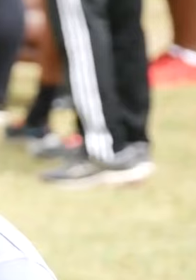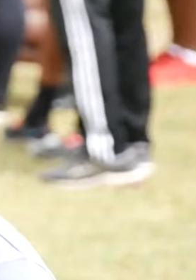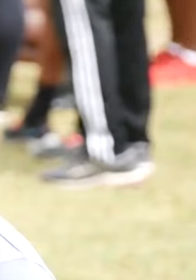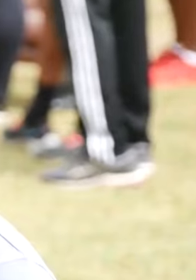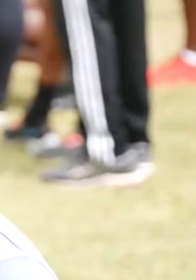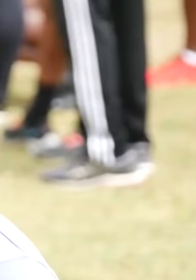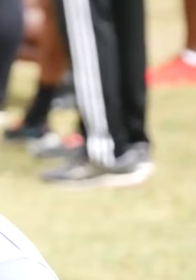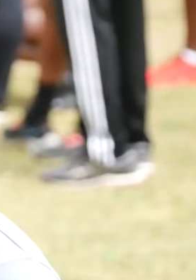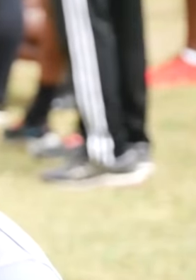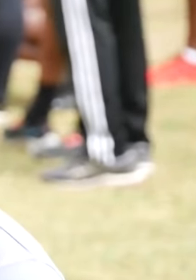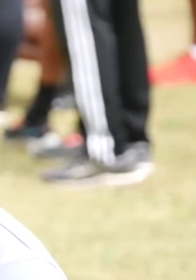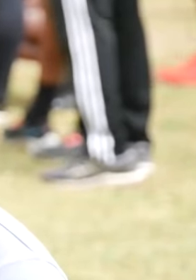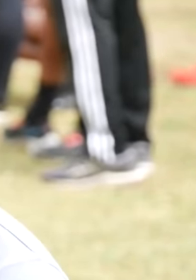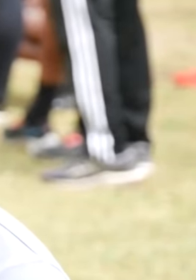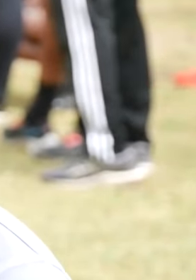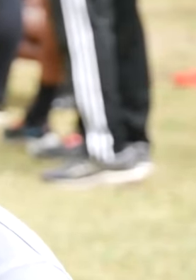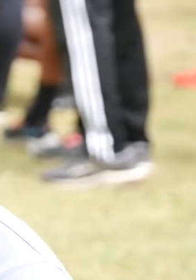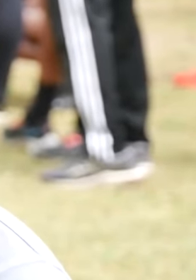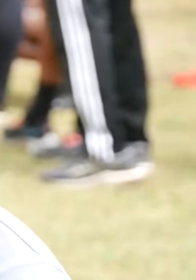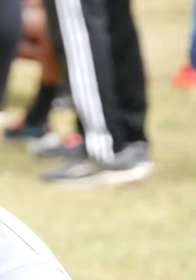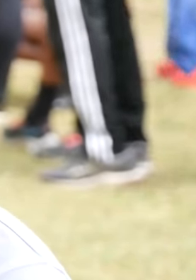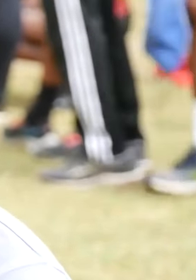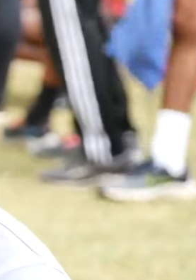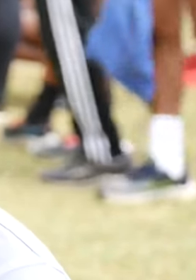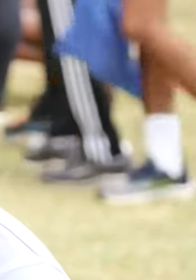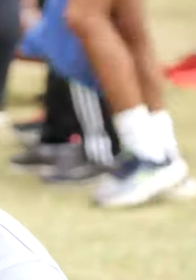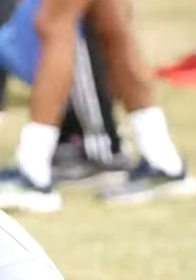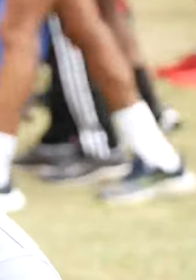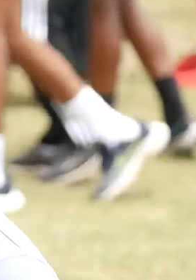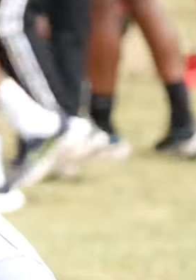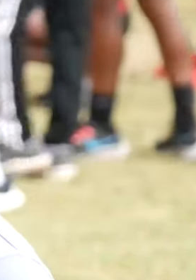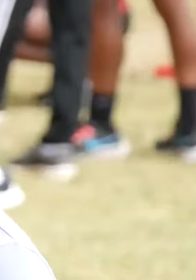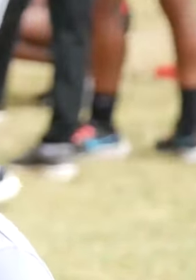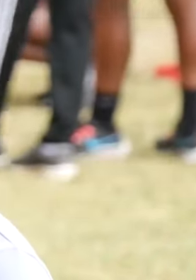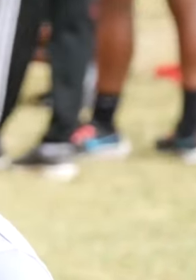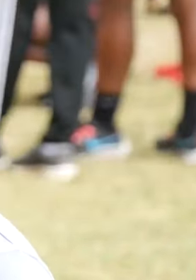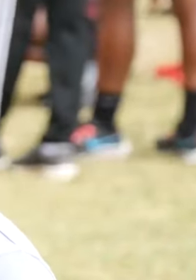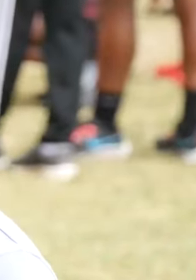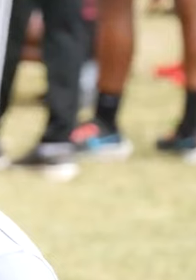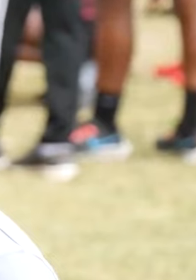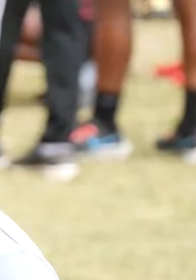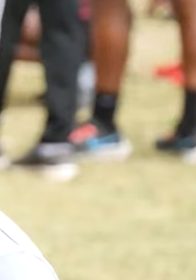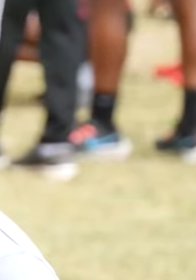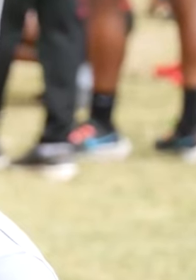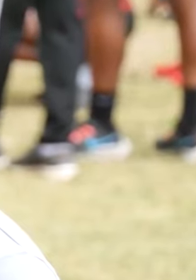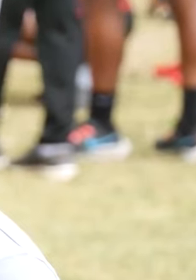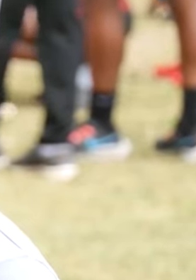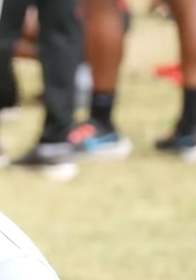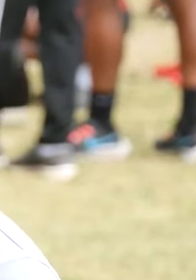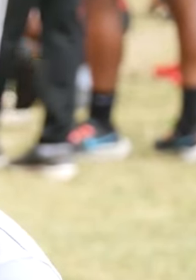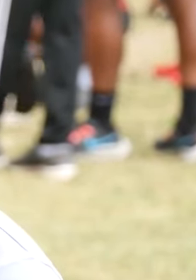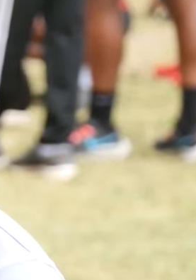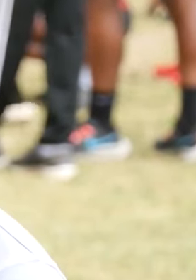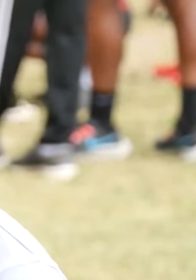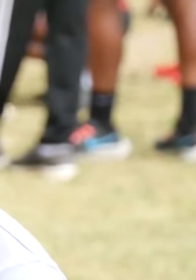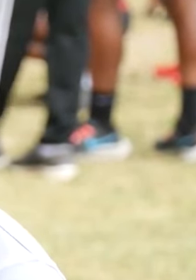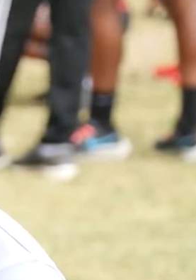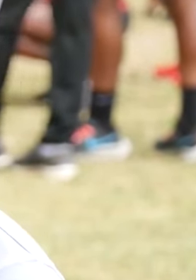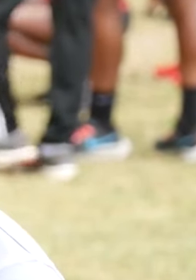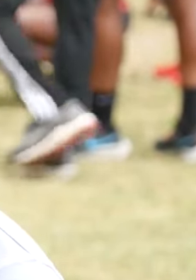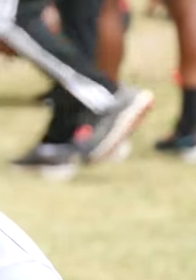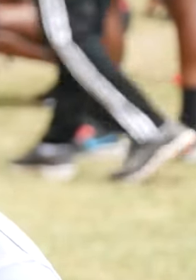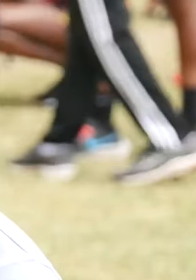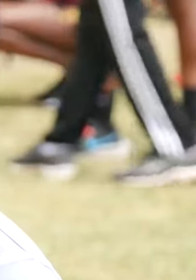competitor per school, and that gives us our 24 athletes, three heats for the 100,